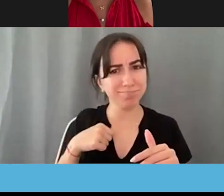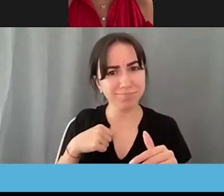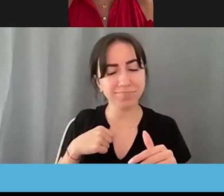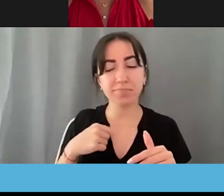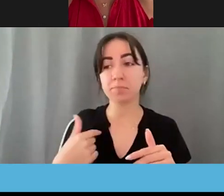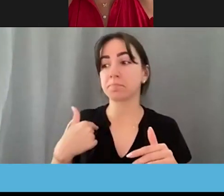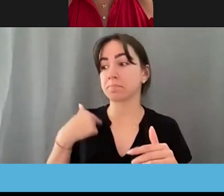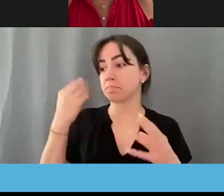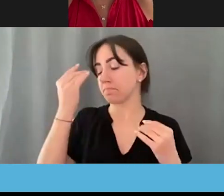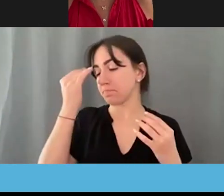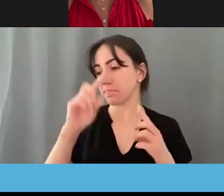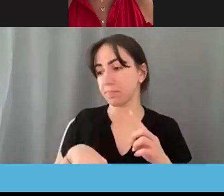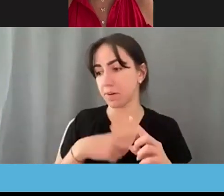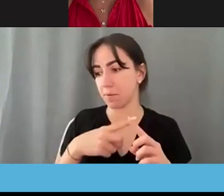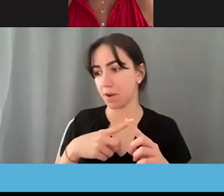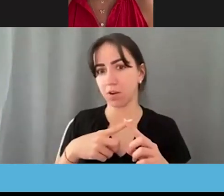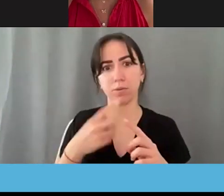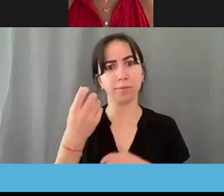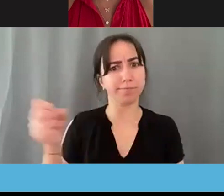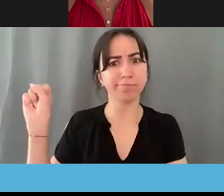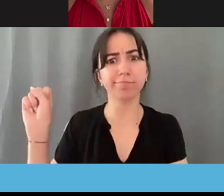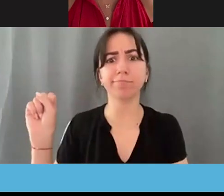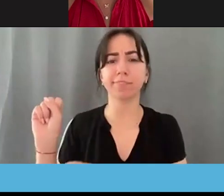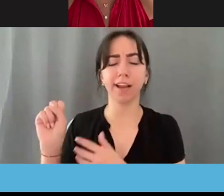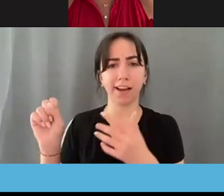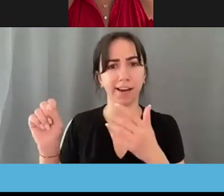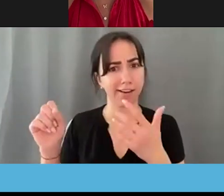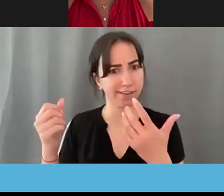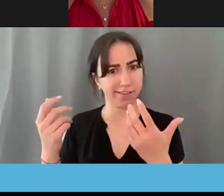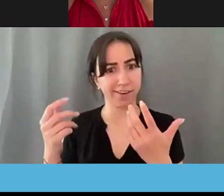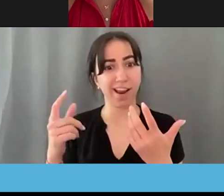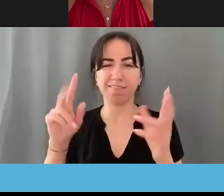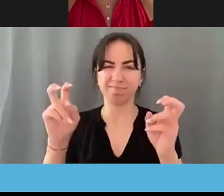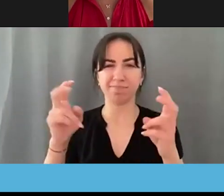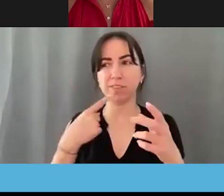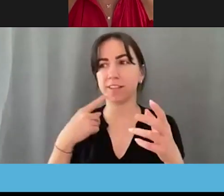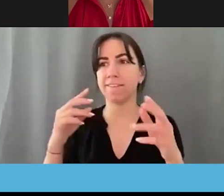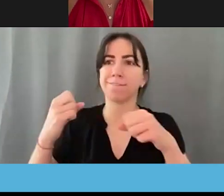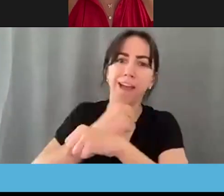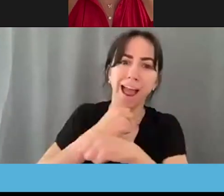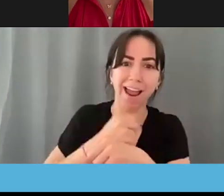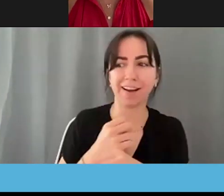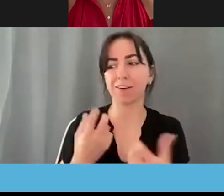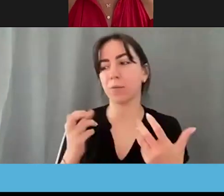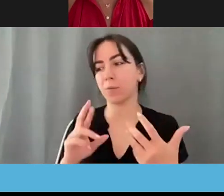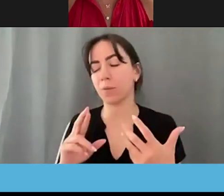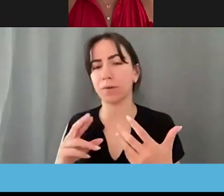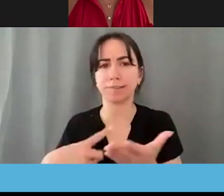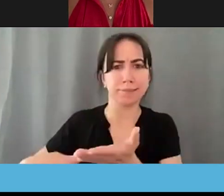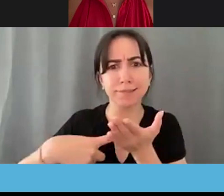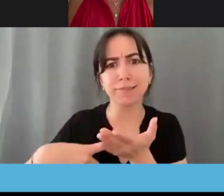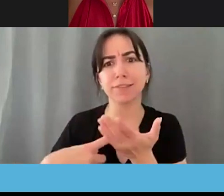of, having to stand up for yourself, and we describe it as having to fight or having to, go